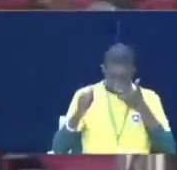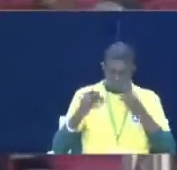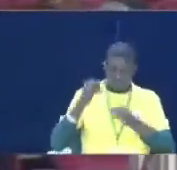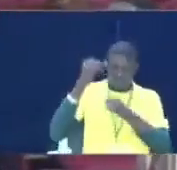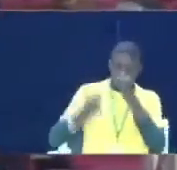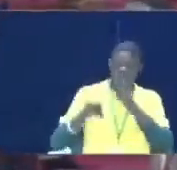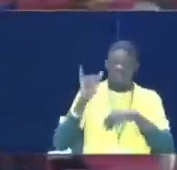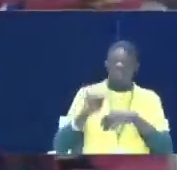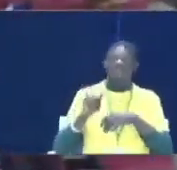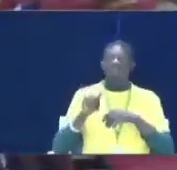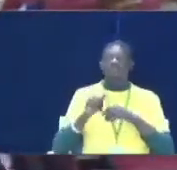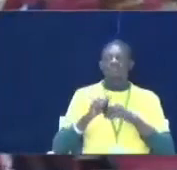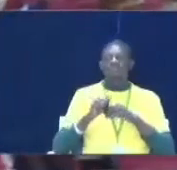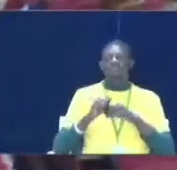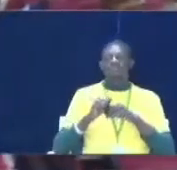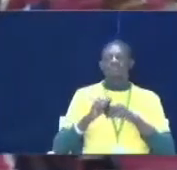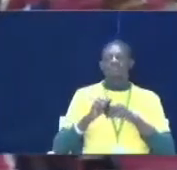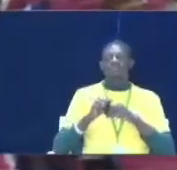Finally,